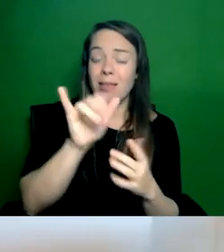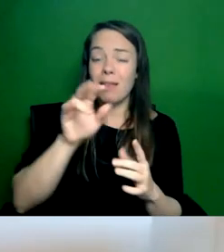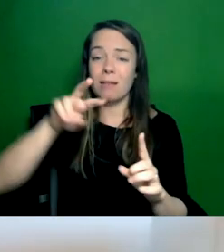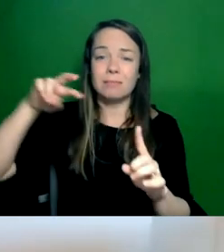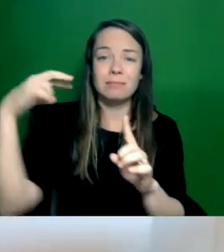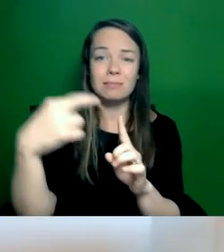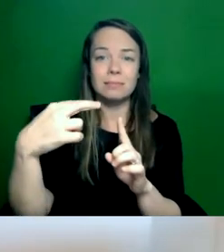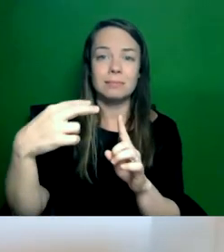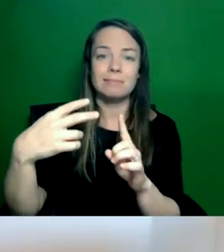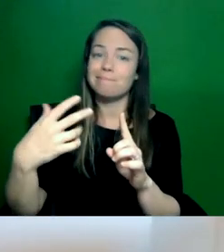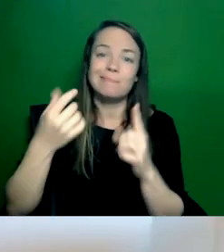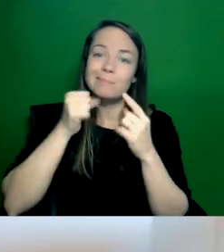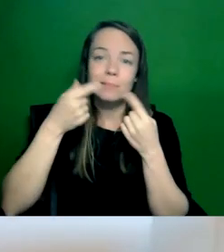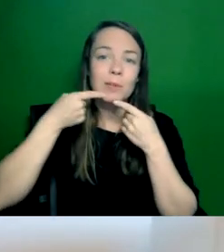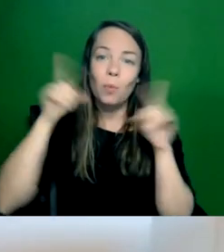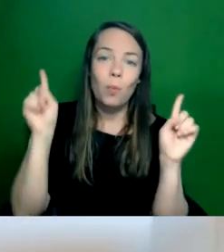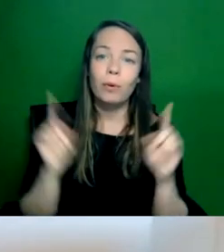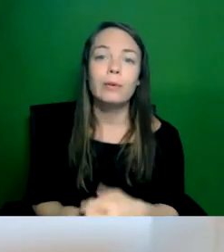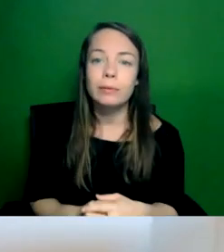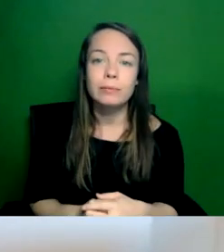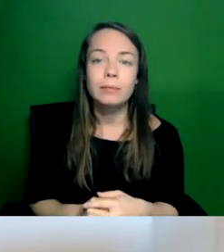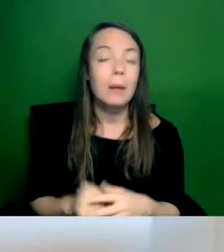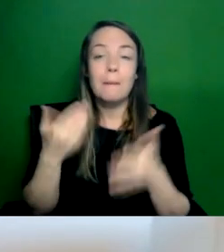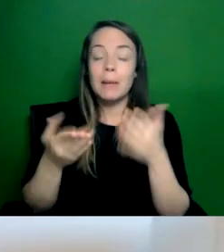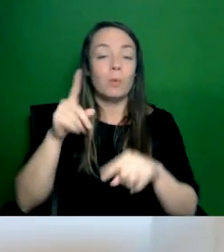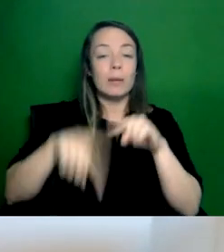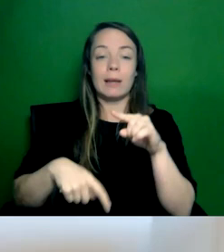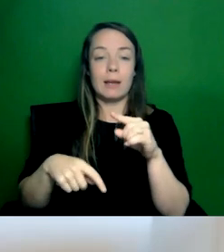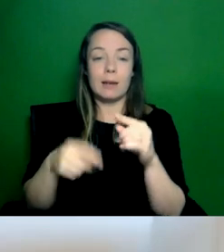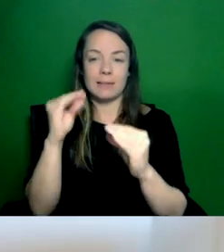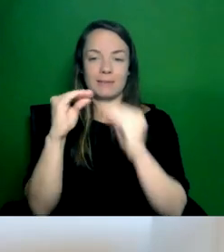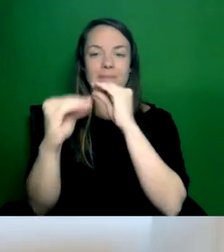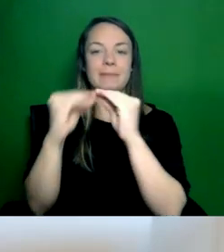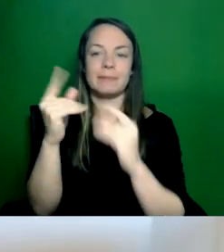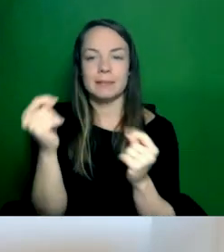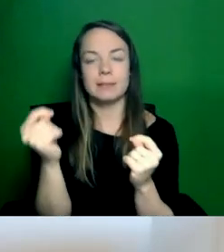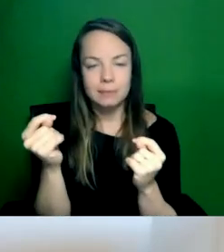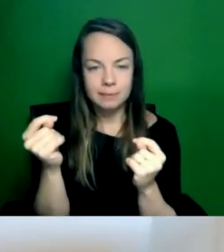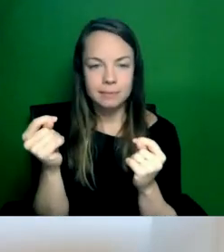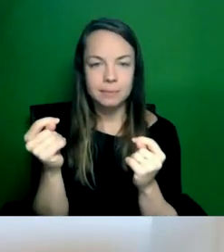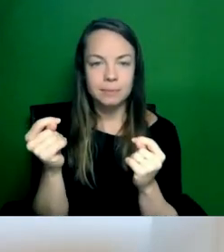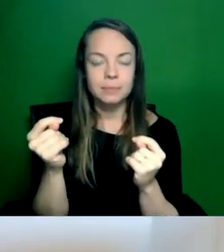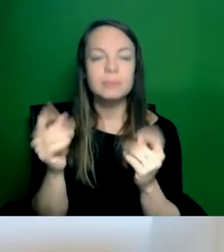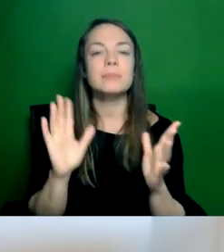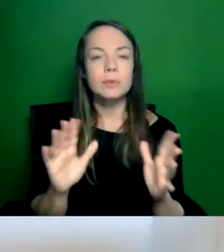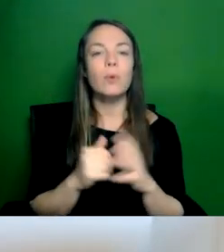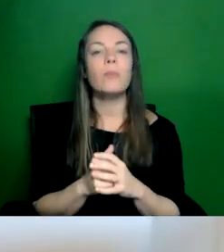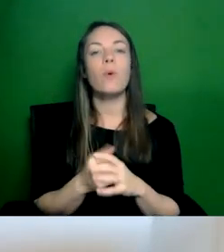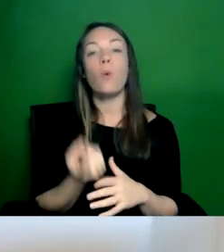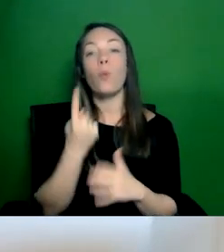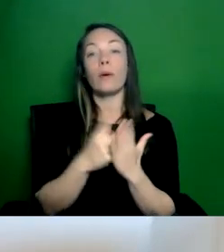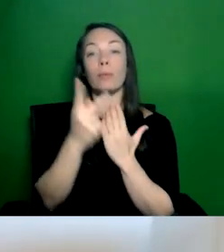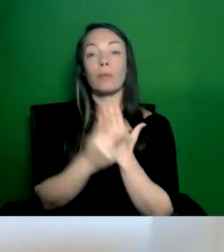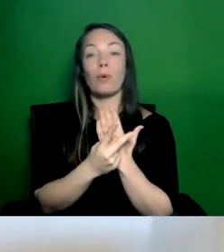not gonna work in that way. We can't rework it. And really, because in one of the programs that I